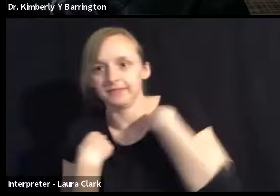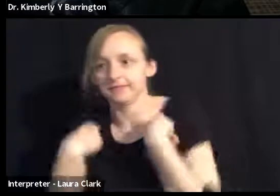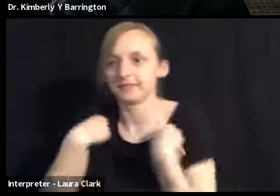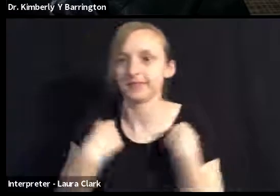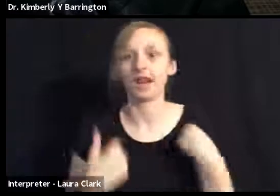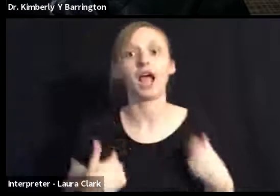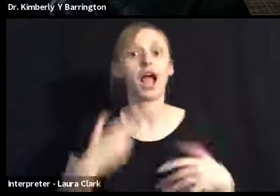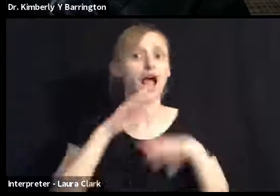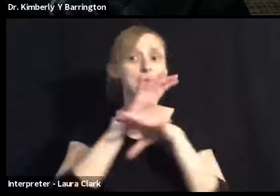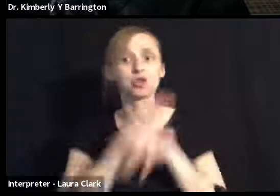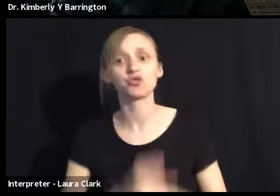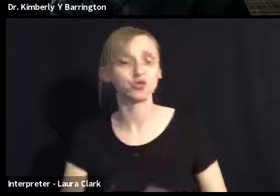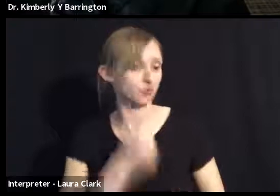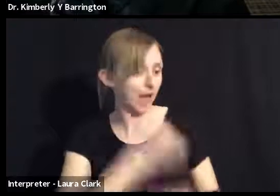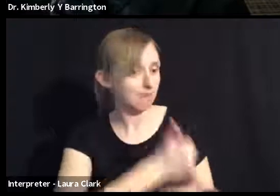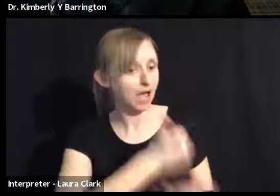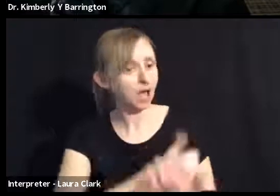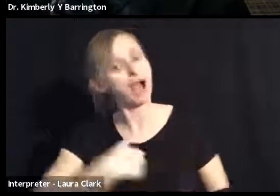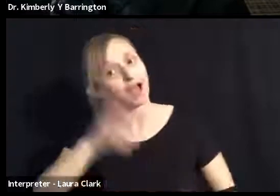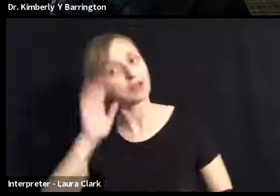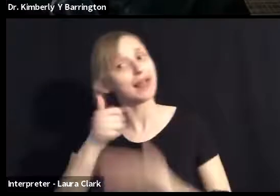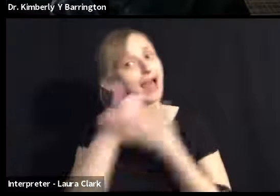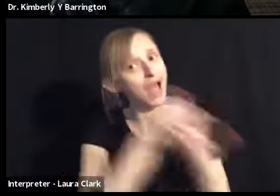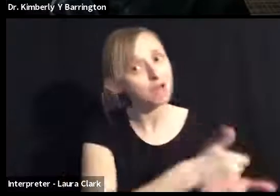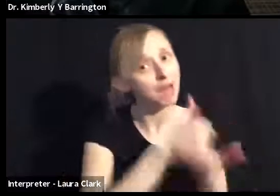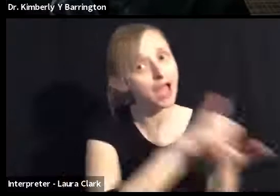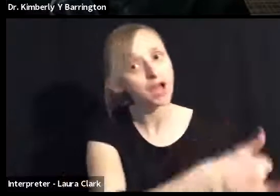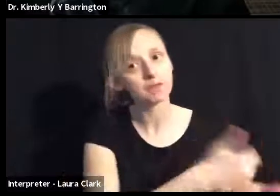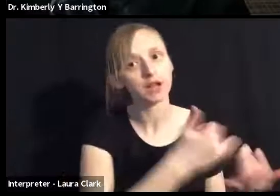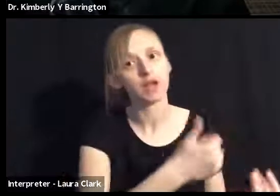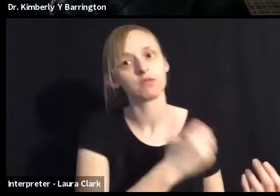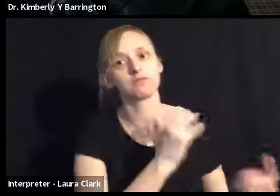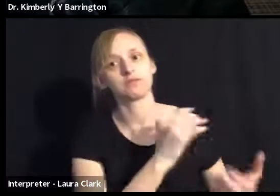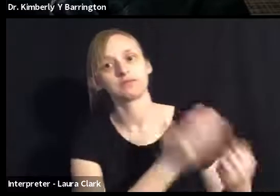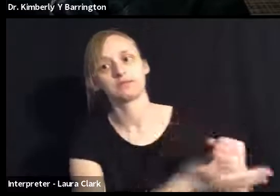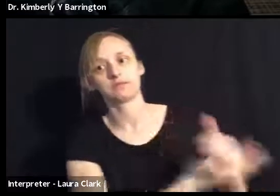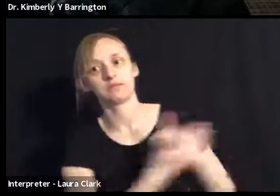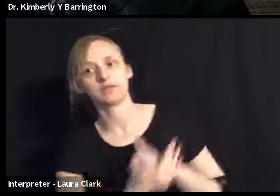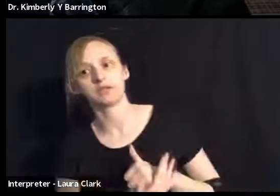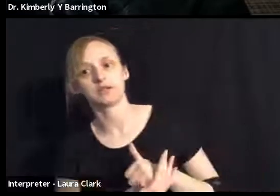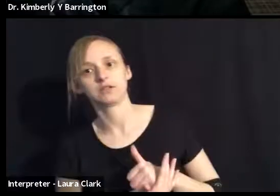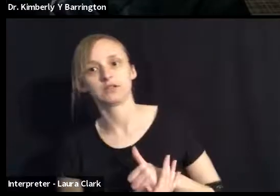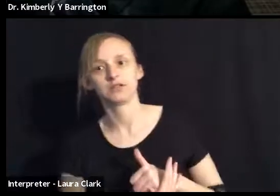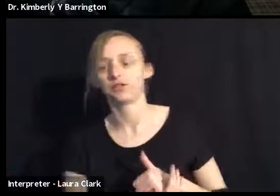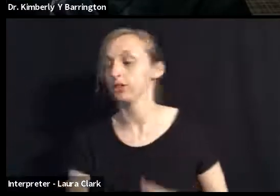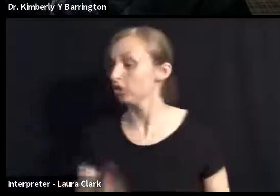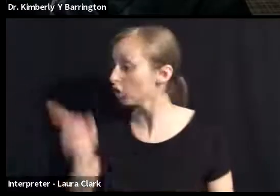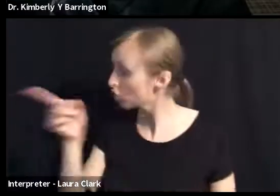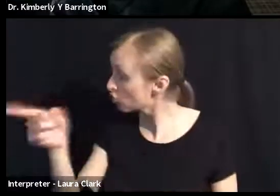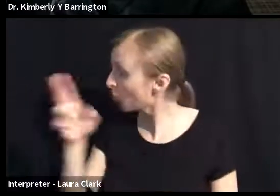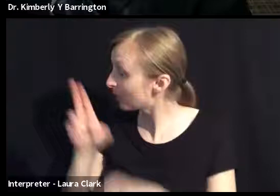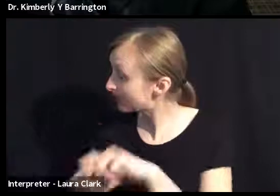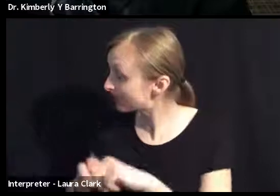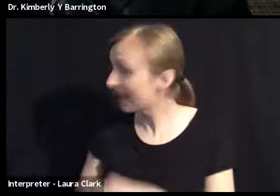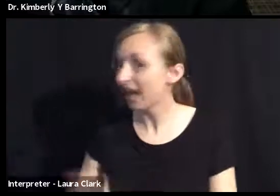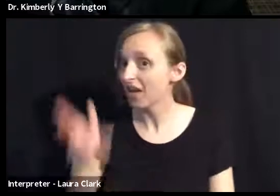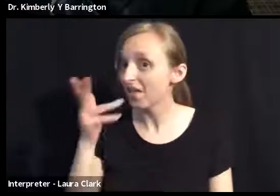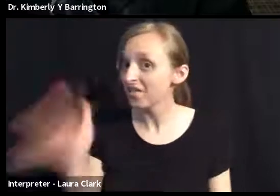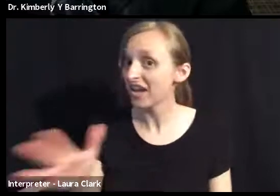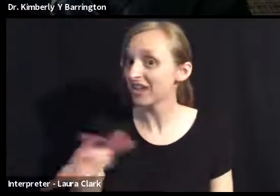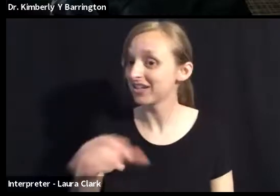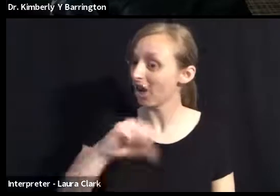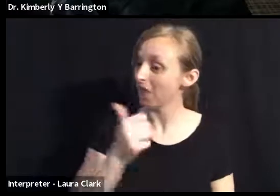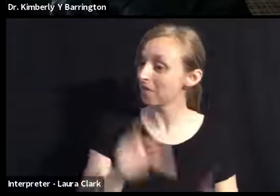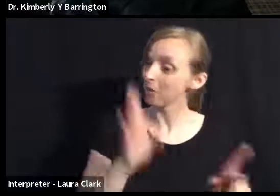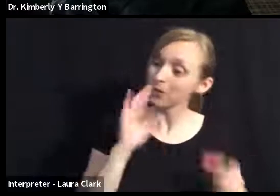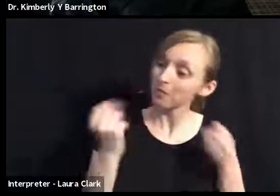I'm supposed to help you. I'm supposed to do this. Mm-hmm. Now it's like, sit your butt down and let somebody help you for a change. Let